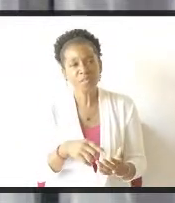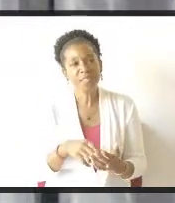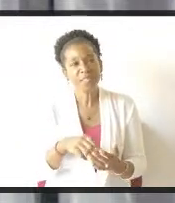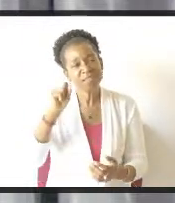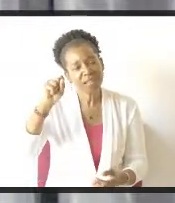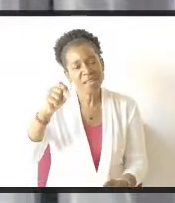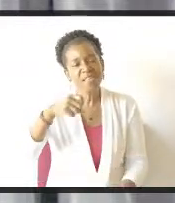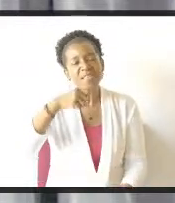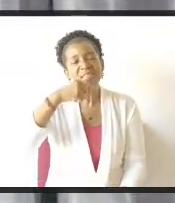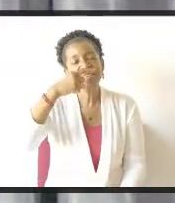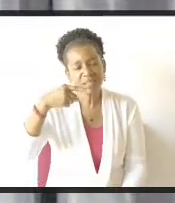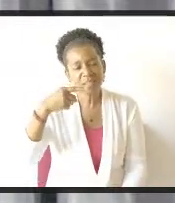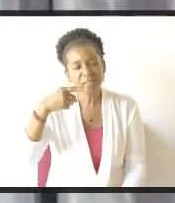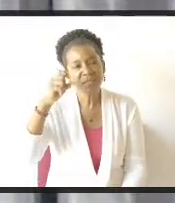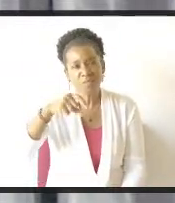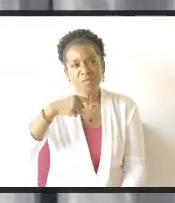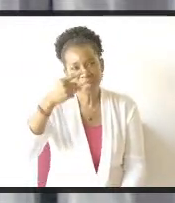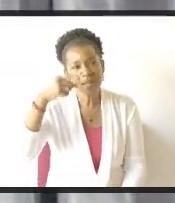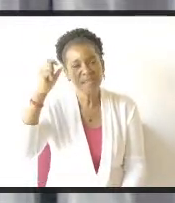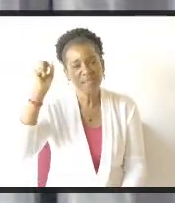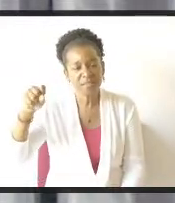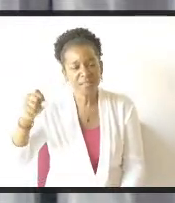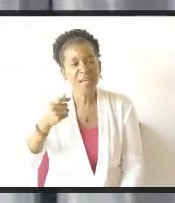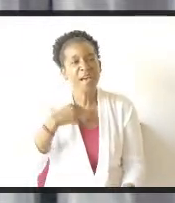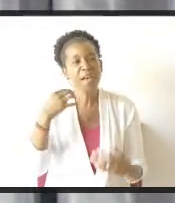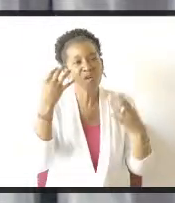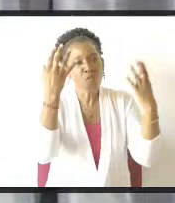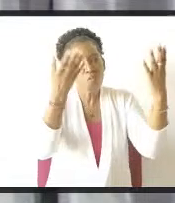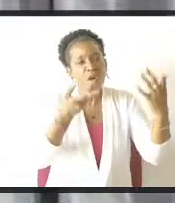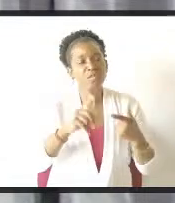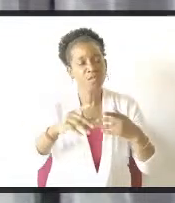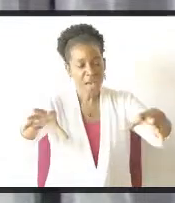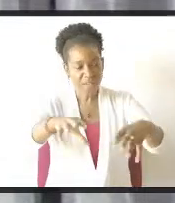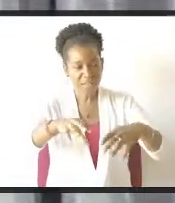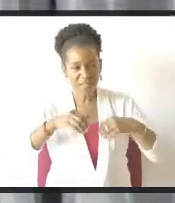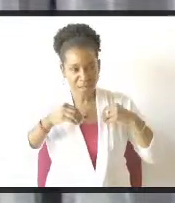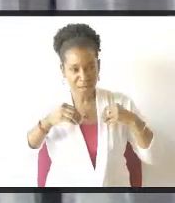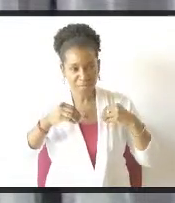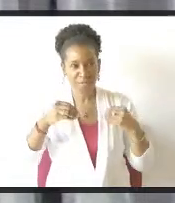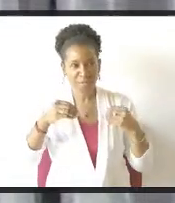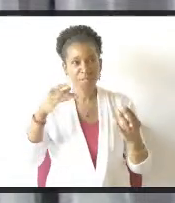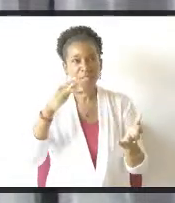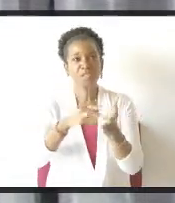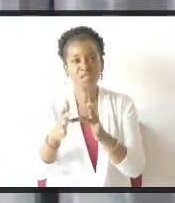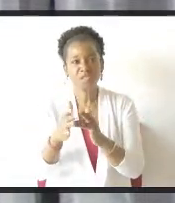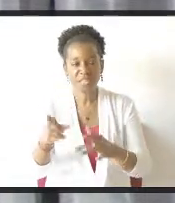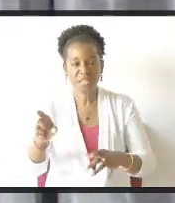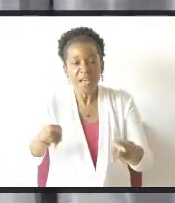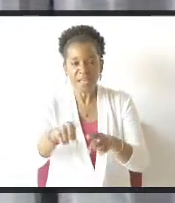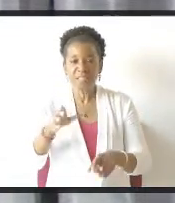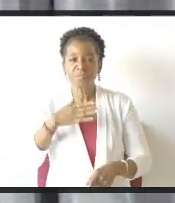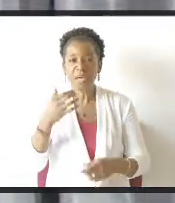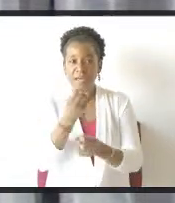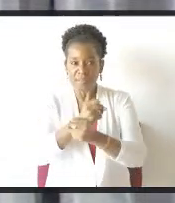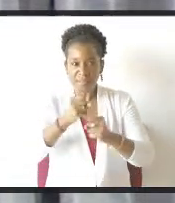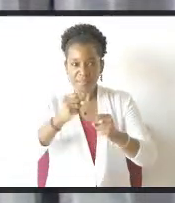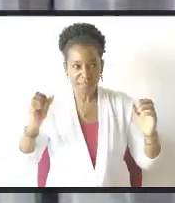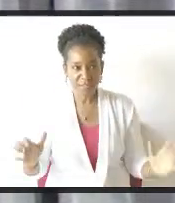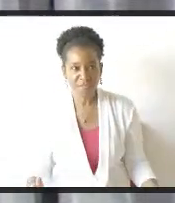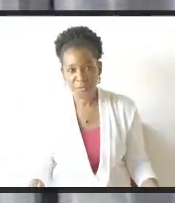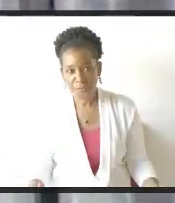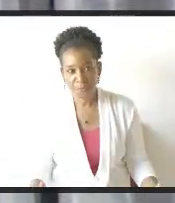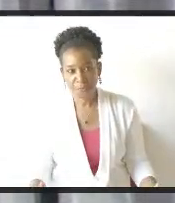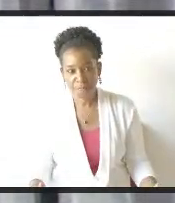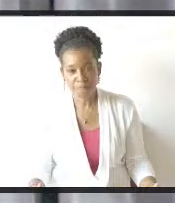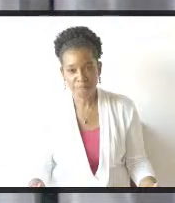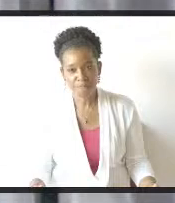to the utmost them that come to you. And those who look on their lives and are wondering if they can live the Christian life, let